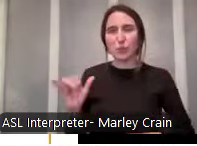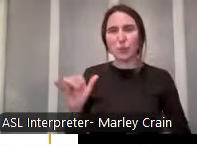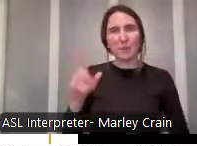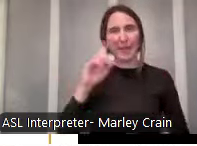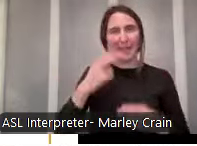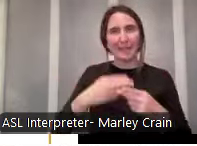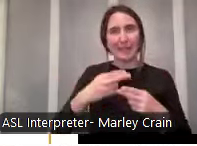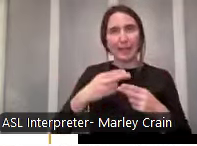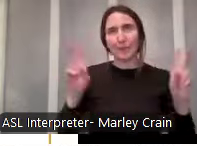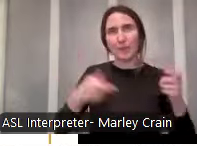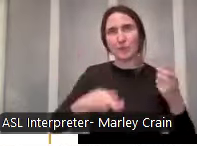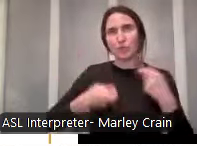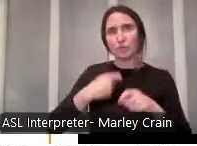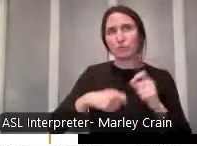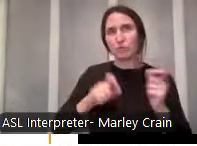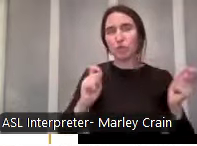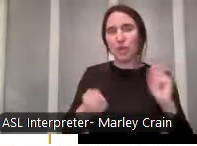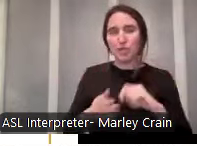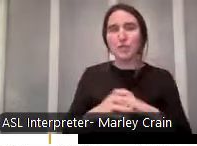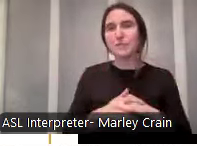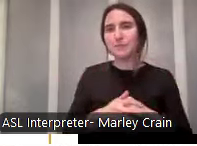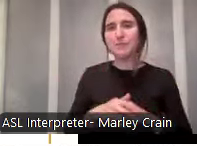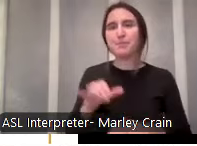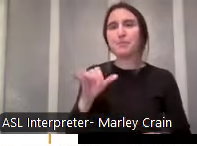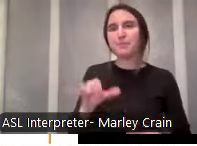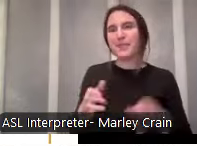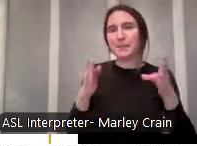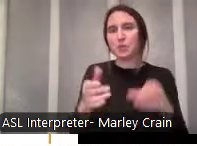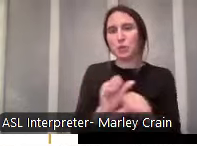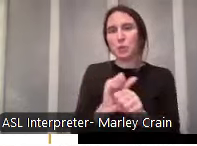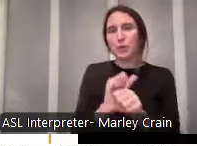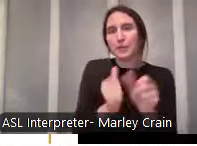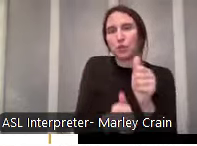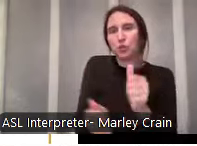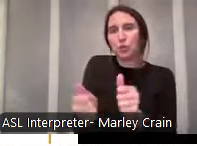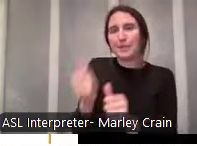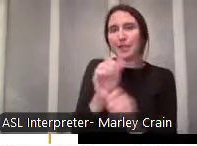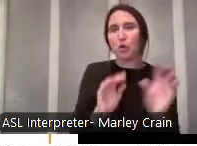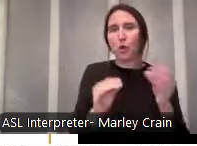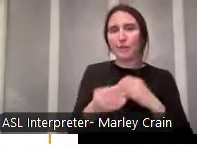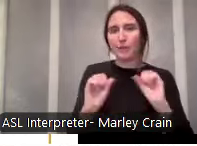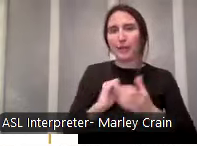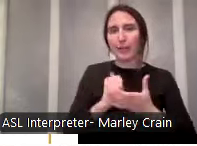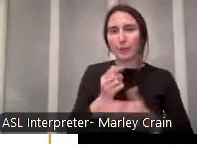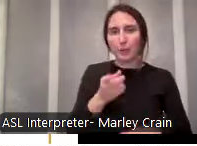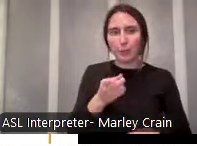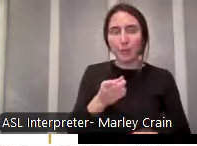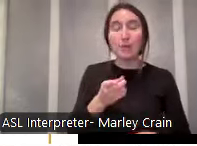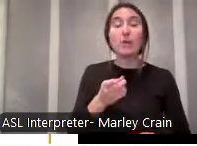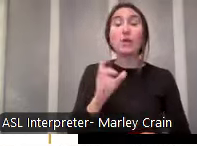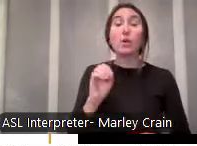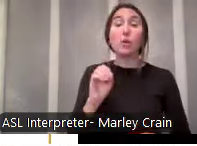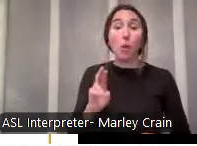basically somebody who's public facing at the superintendent's office to help. You can also, and I would encourage you to